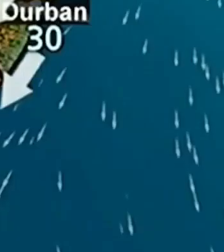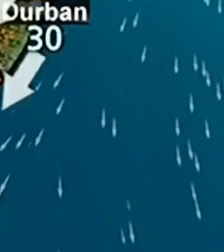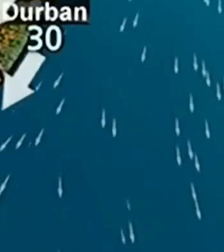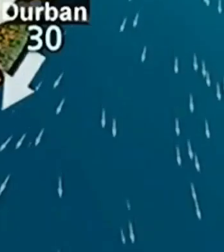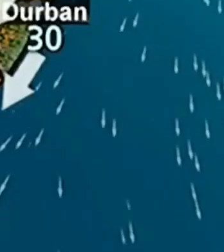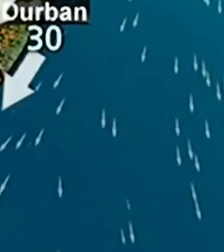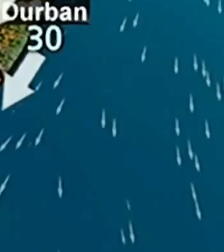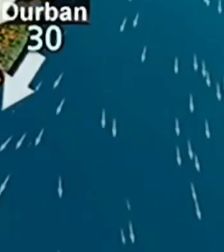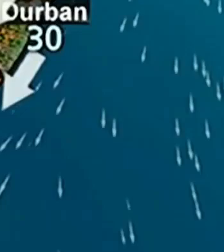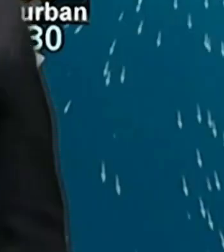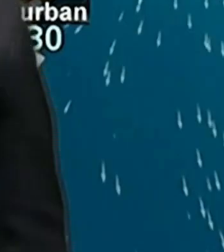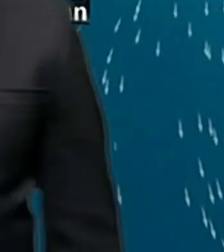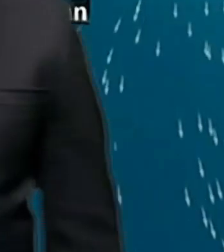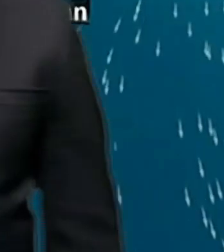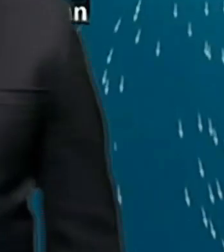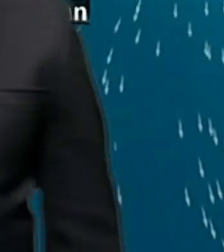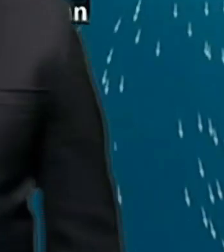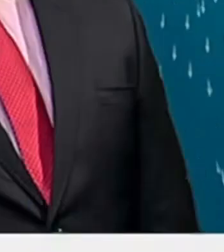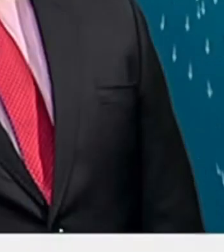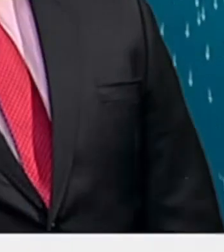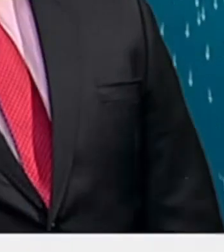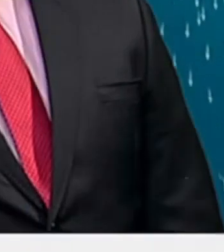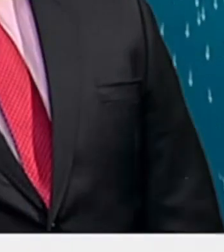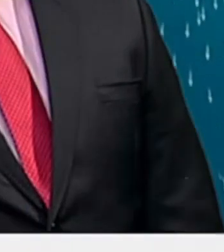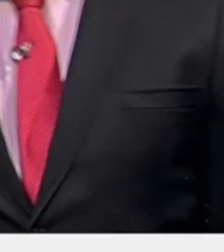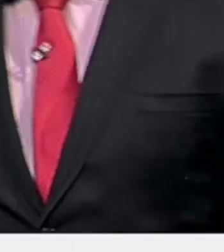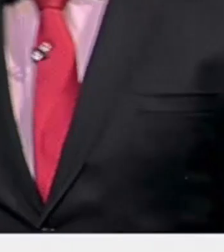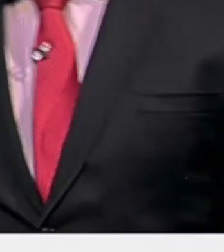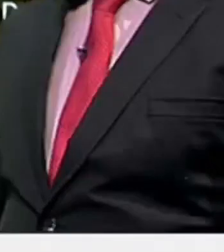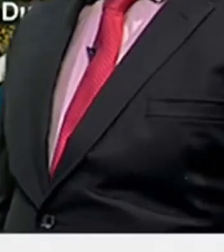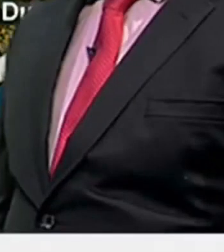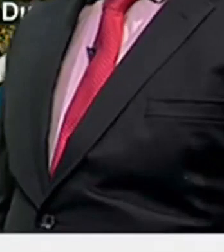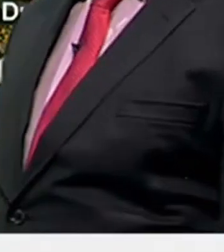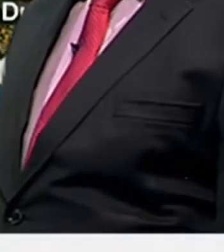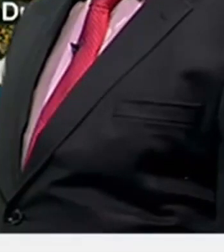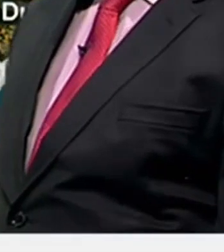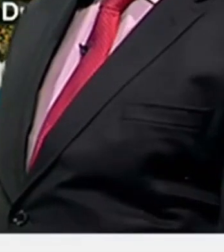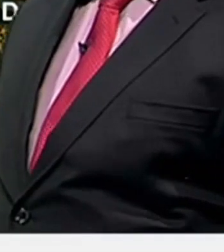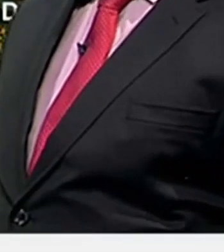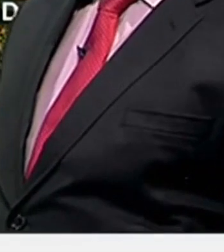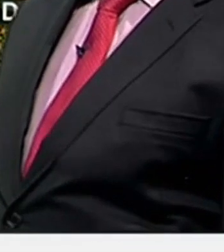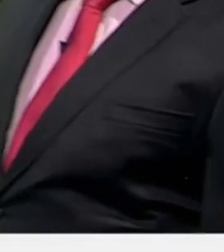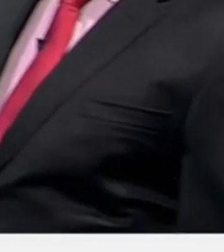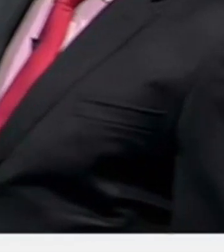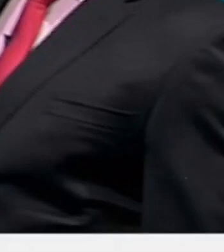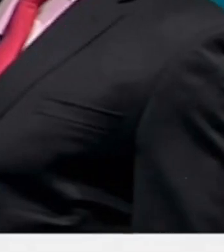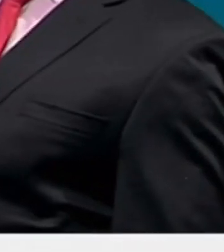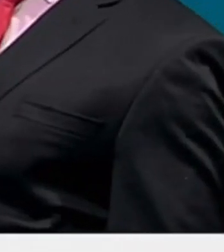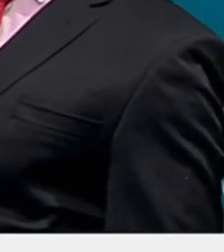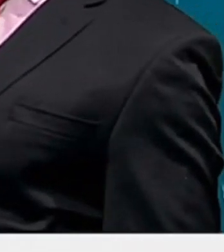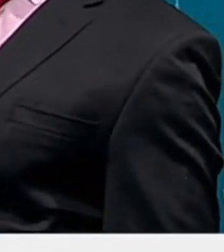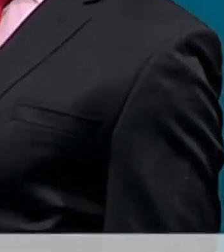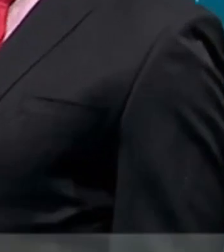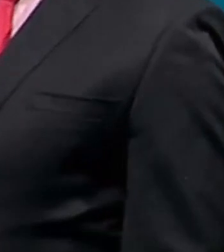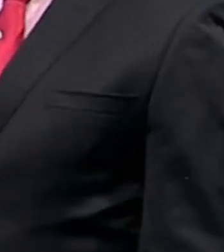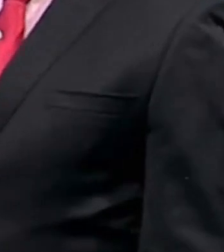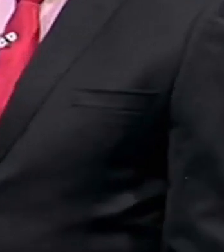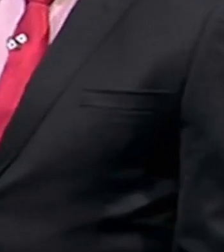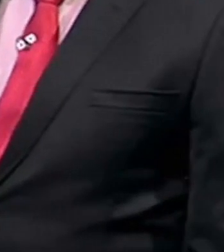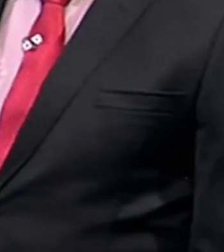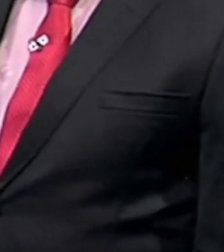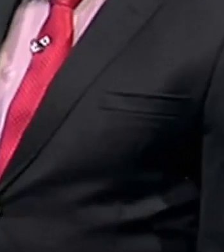Moya ke itebogela ke bele hape go dumedisa bosebetsi tsela ka tseno ke tlhalosa gore maemo ke a tabeng a ntse ka hloka dipula bogolo ba naga fela o tla bona dipula mane